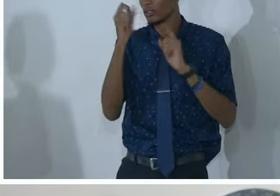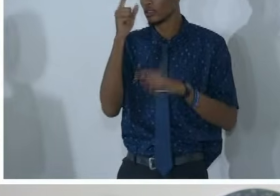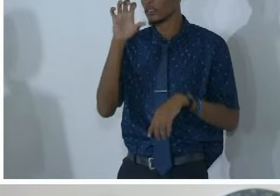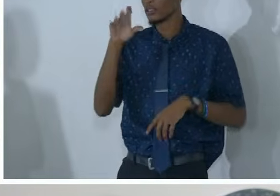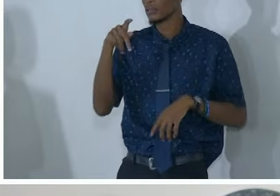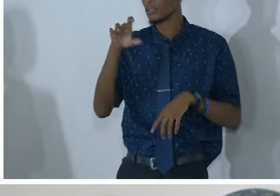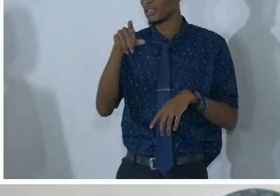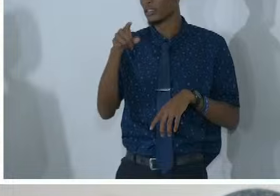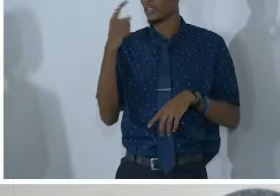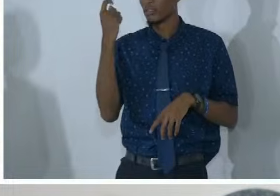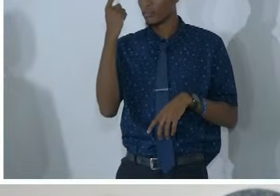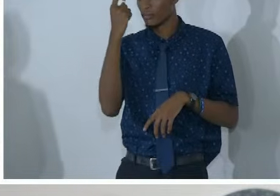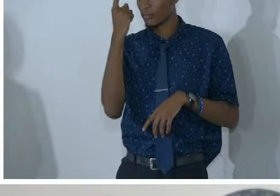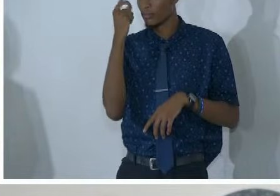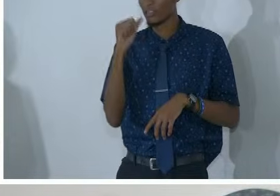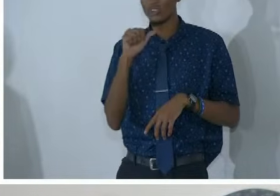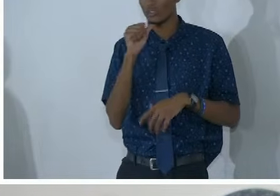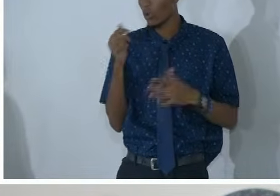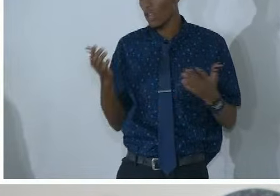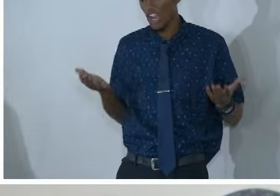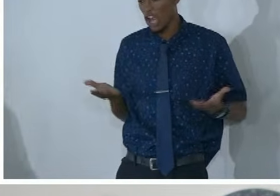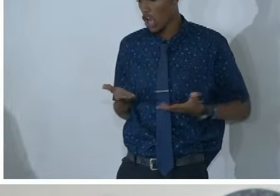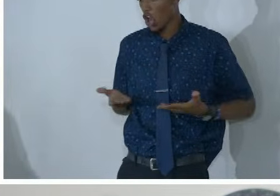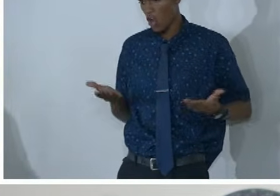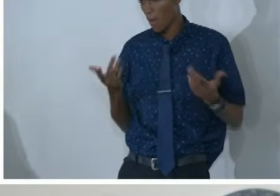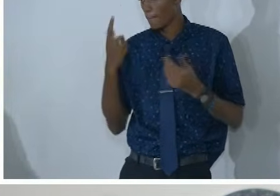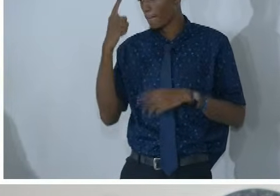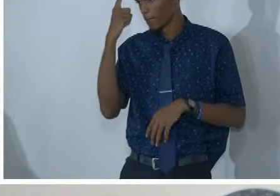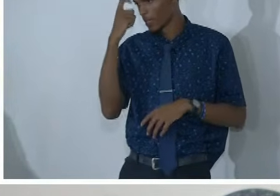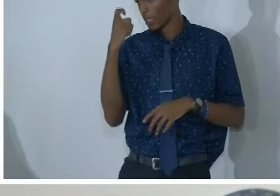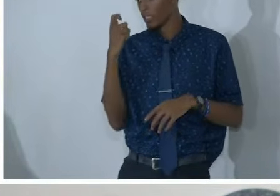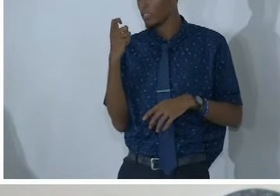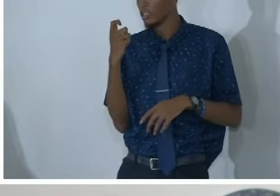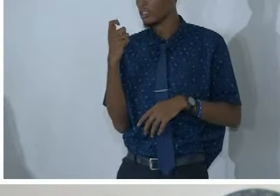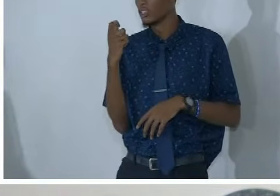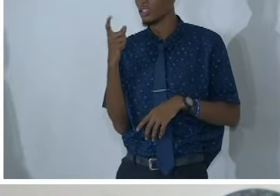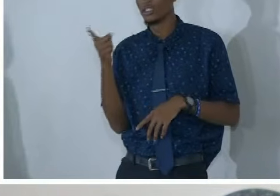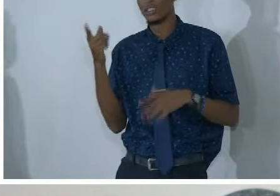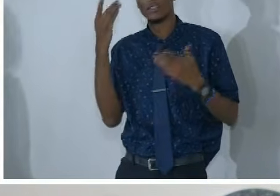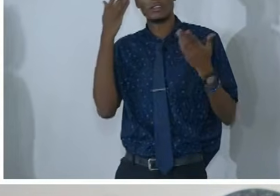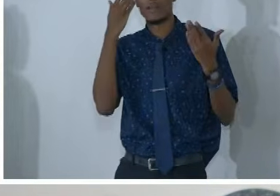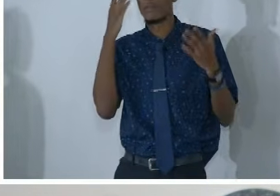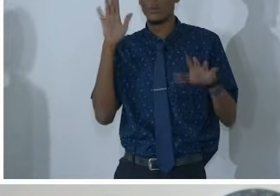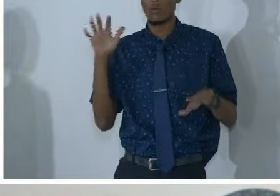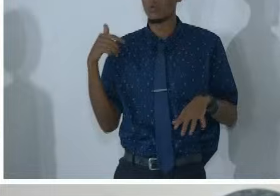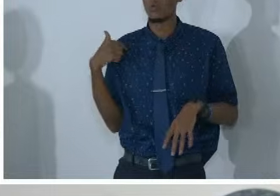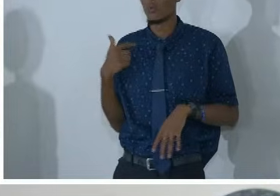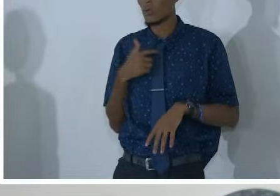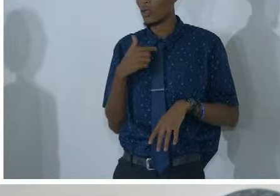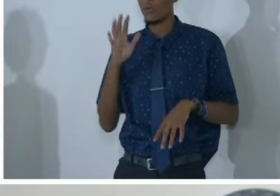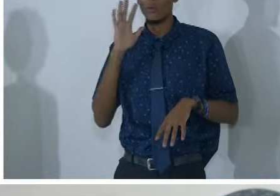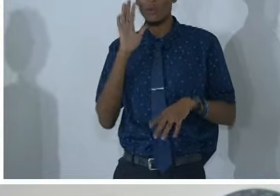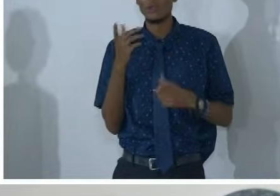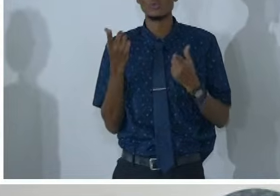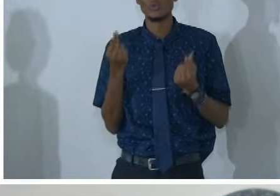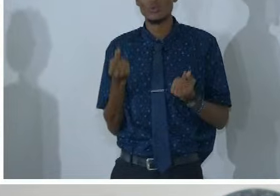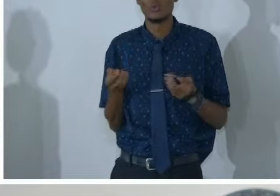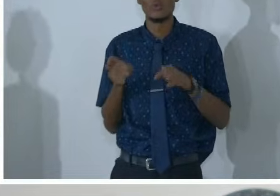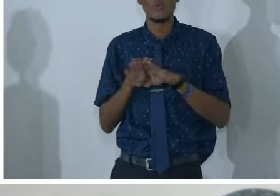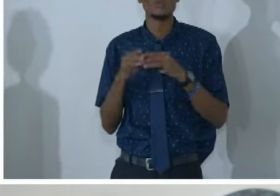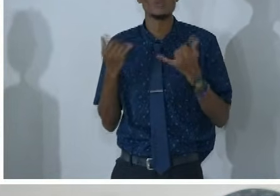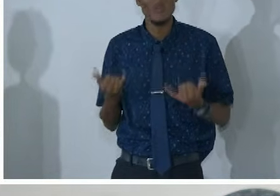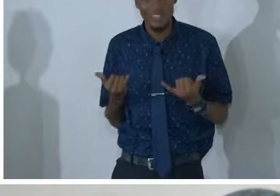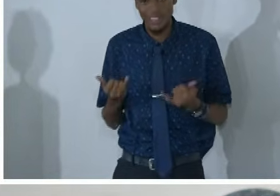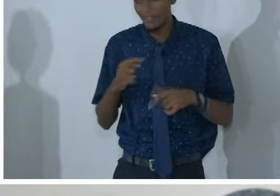CPC, unfortunately, is not here because somehow she did not know that we were going to close today. So